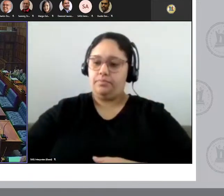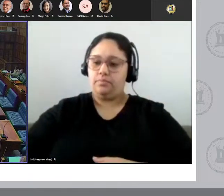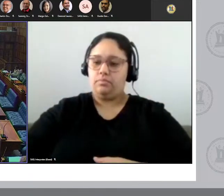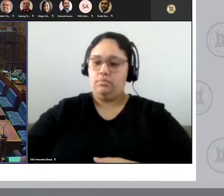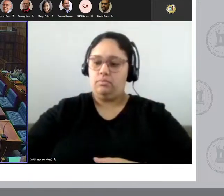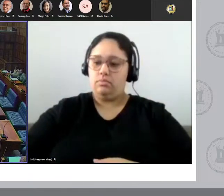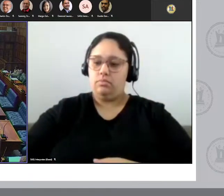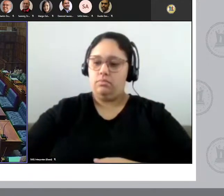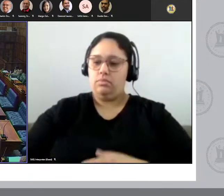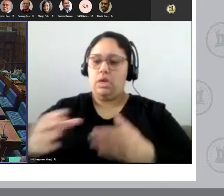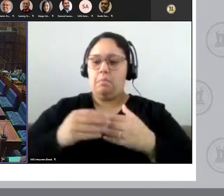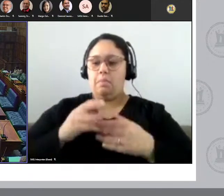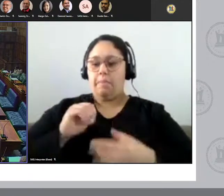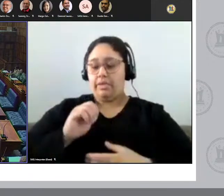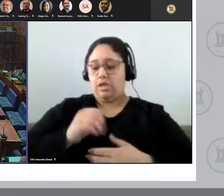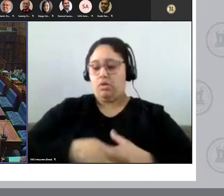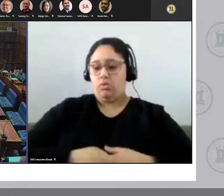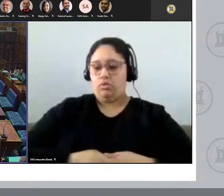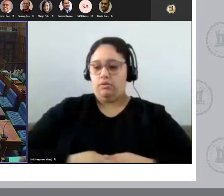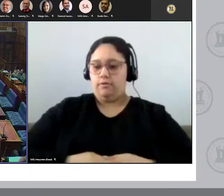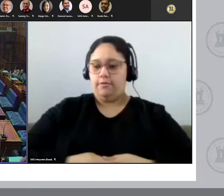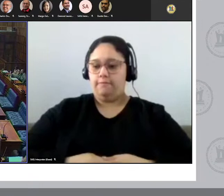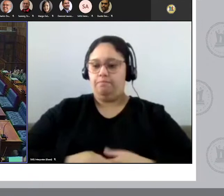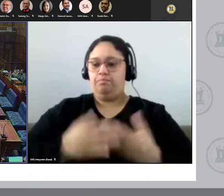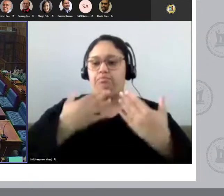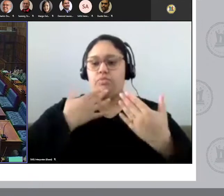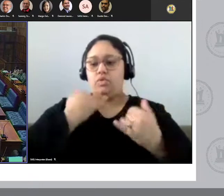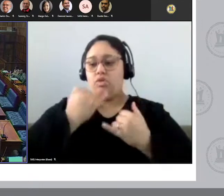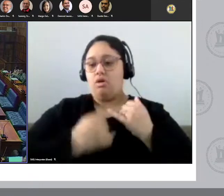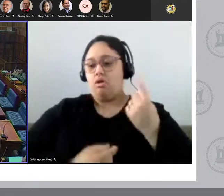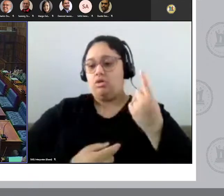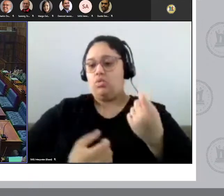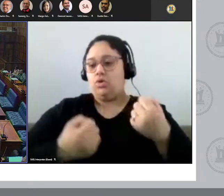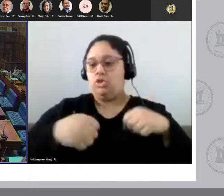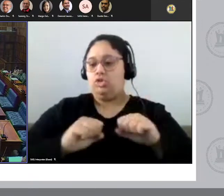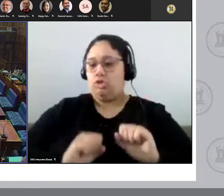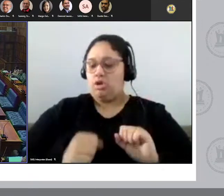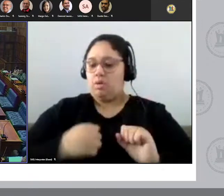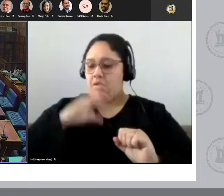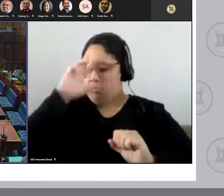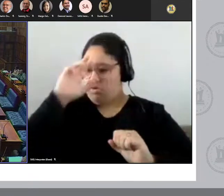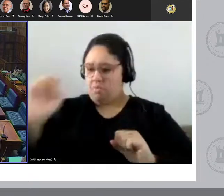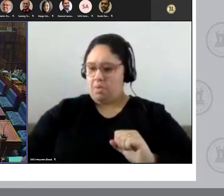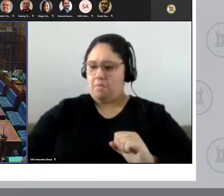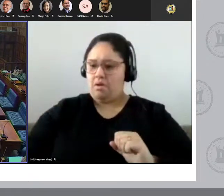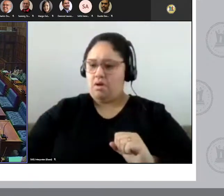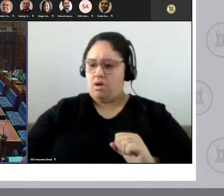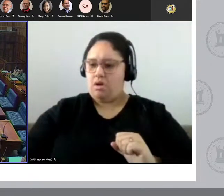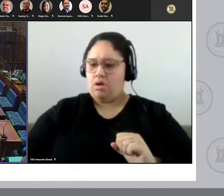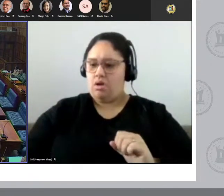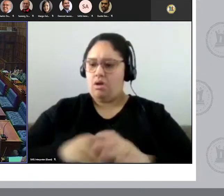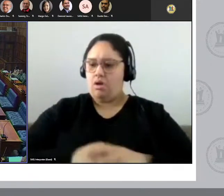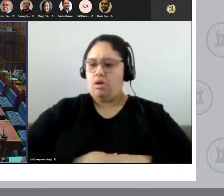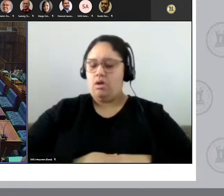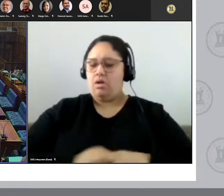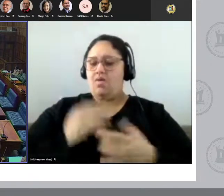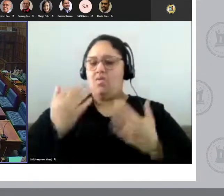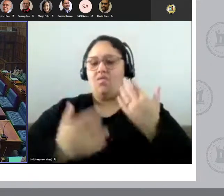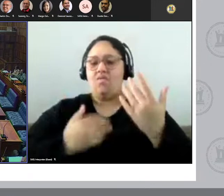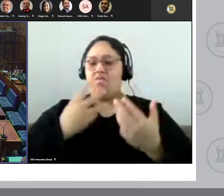Member Maseko. I think just the last one, Chair, I just remembered about the the